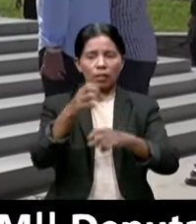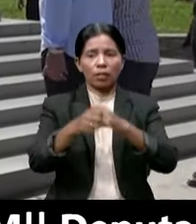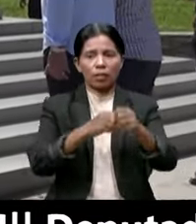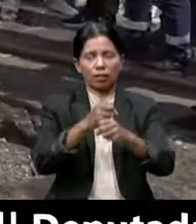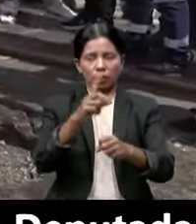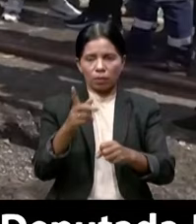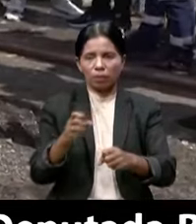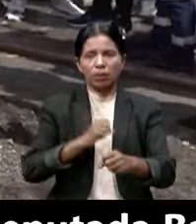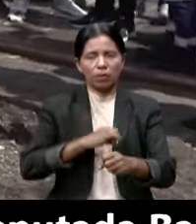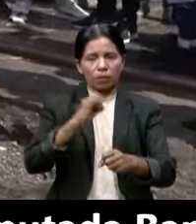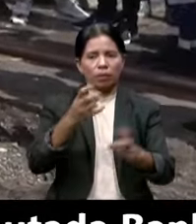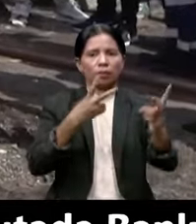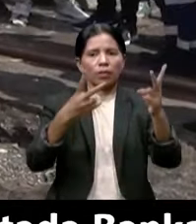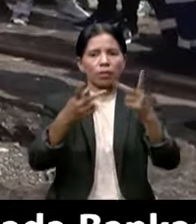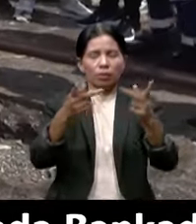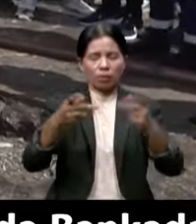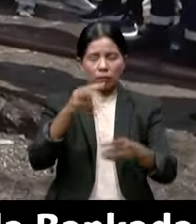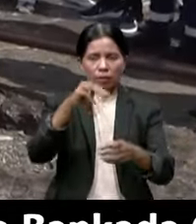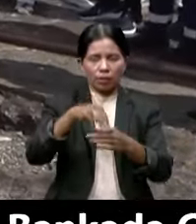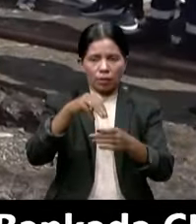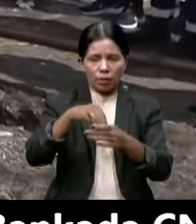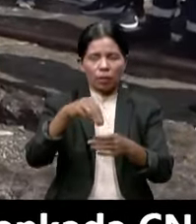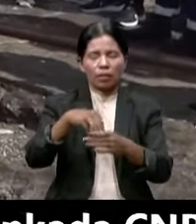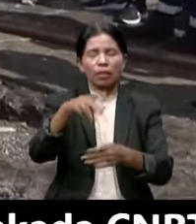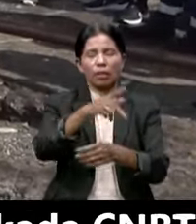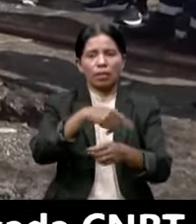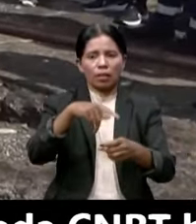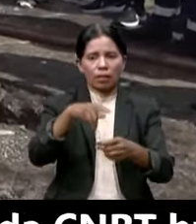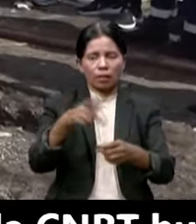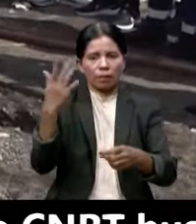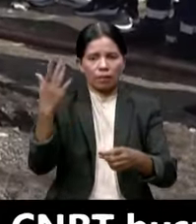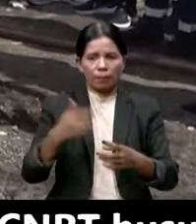resensia suai, no visita mos posu minamatan ia suai loro. Lamberto da Silva, GMN.